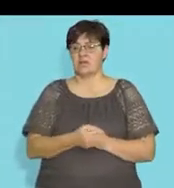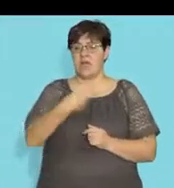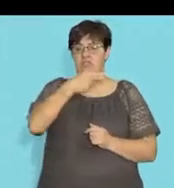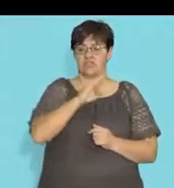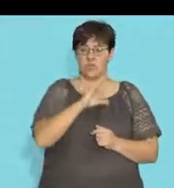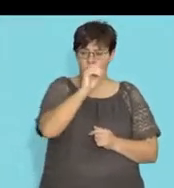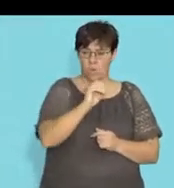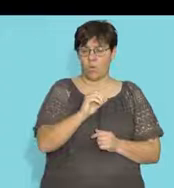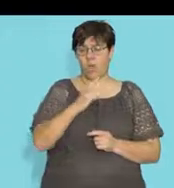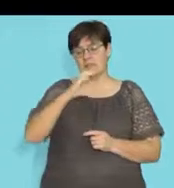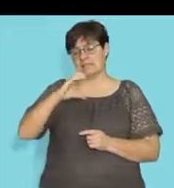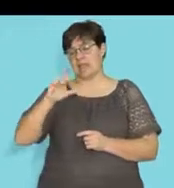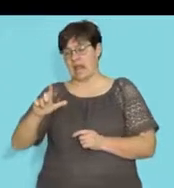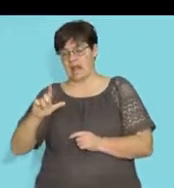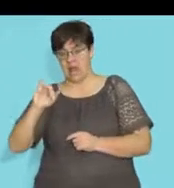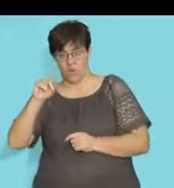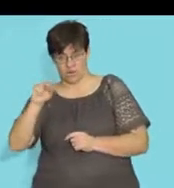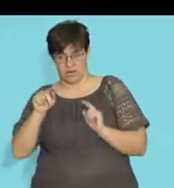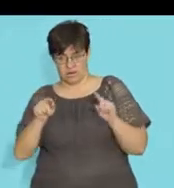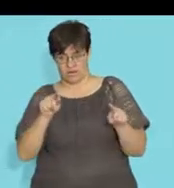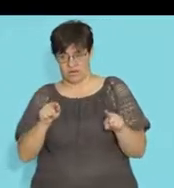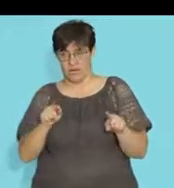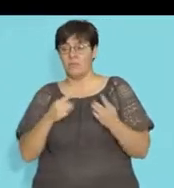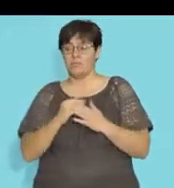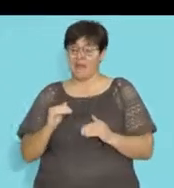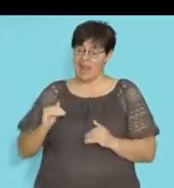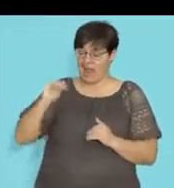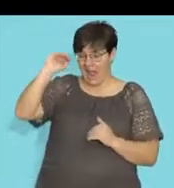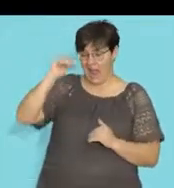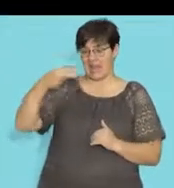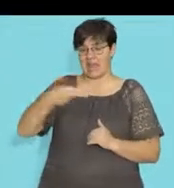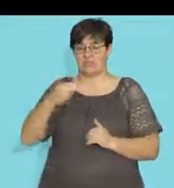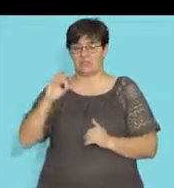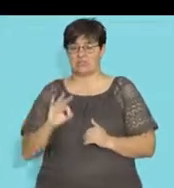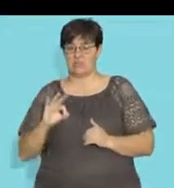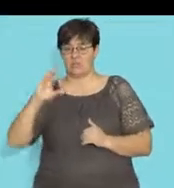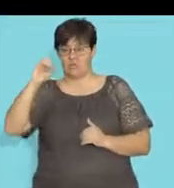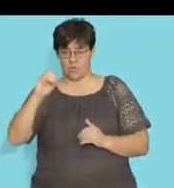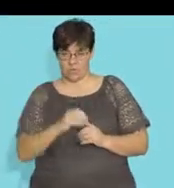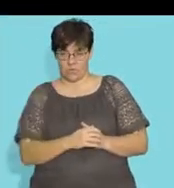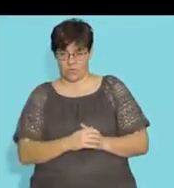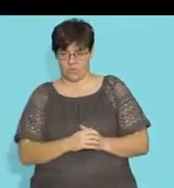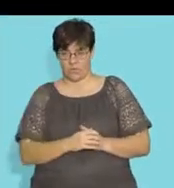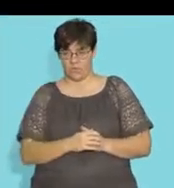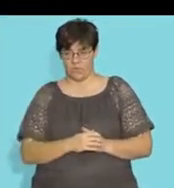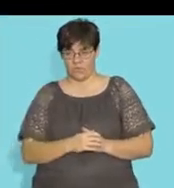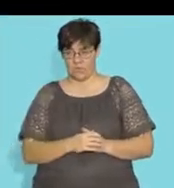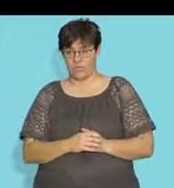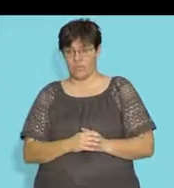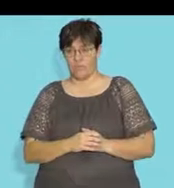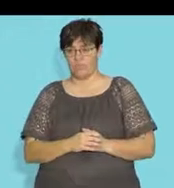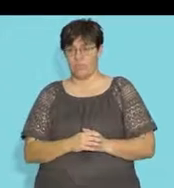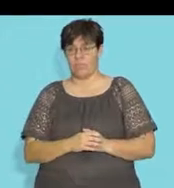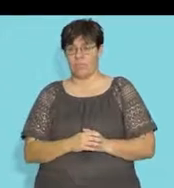and chloride ions. That means it will have a very high concentration of hydronium ions.